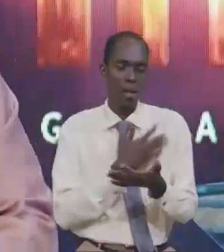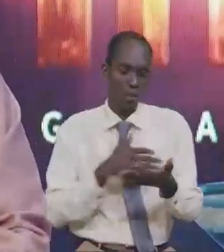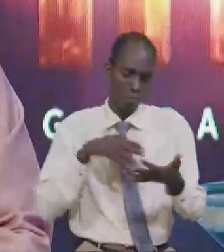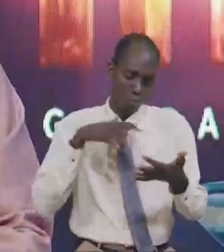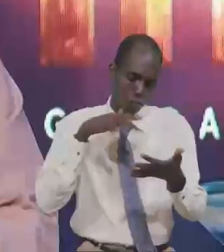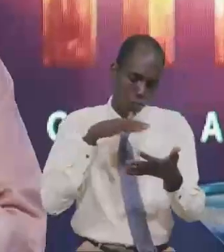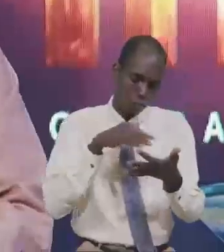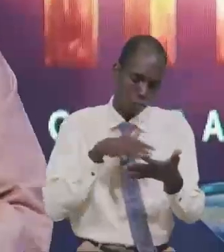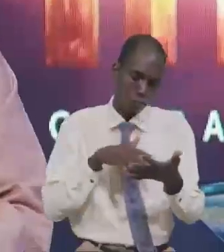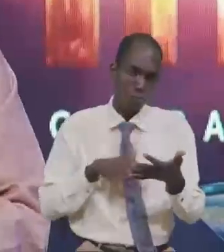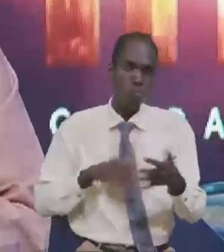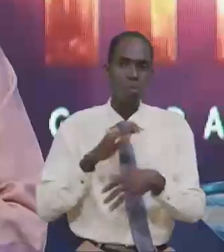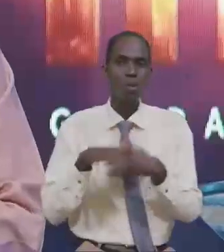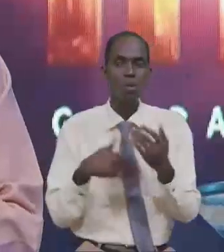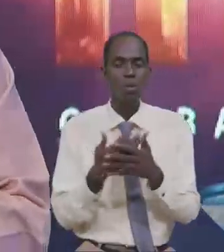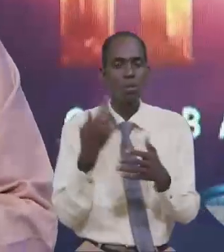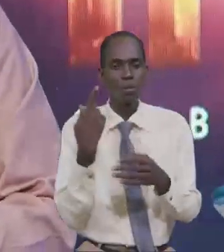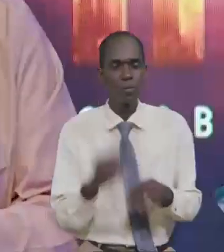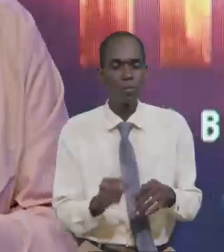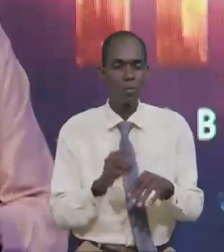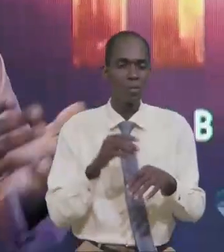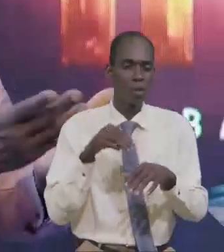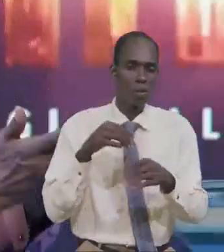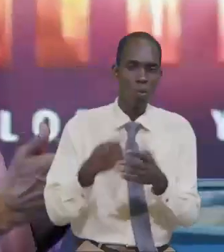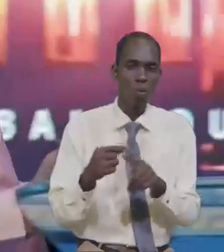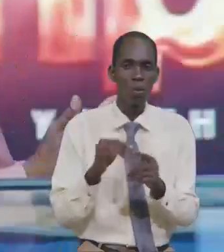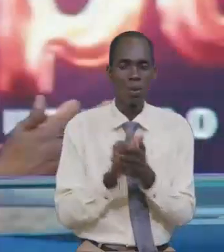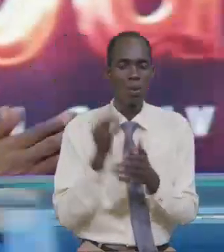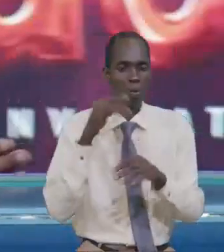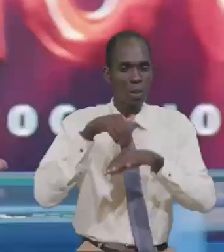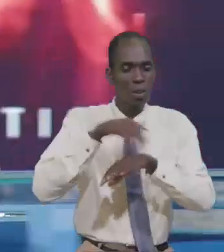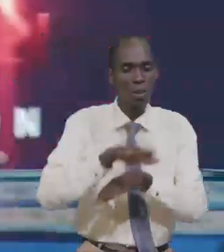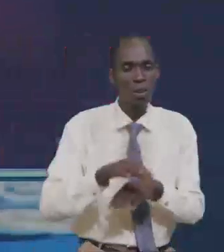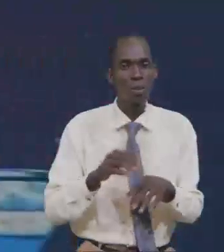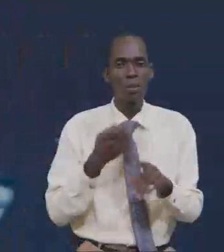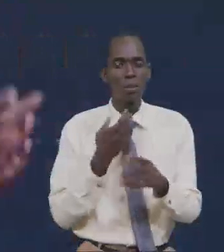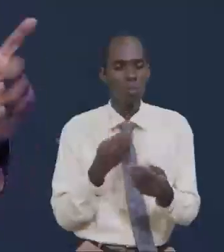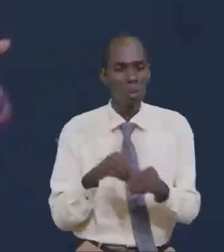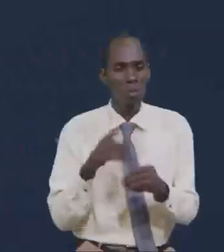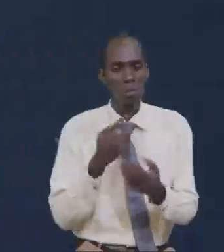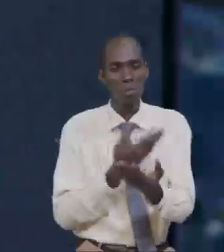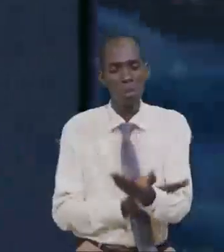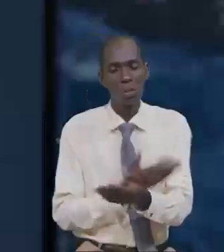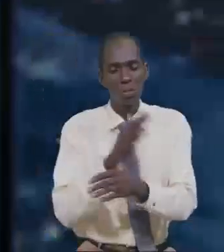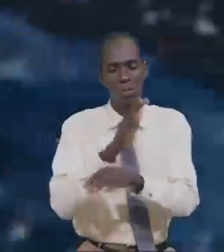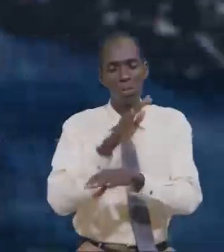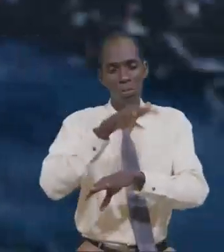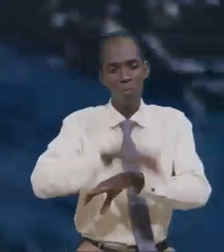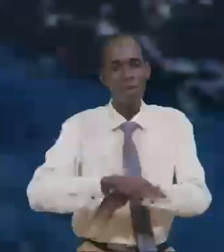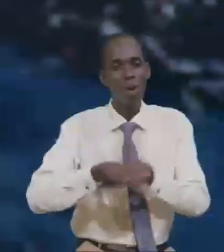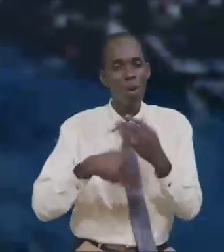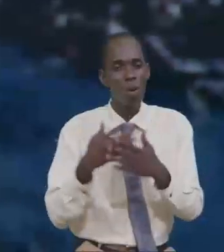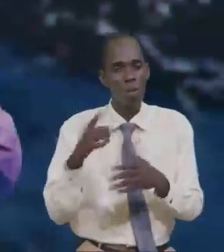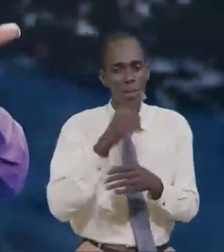to think about is what is missing into their system. But you know, if we're going to succeed in life, we have to control that